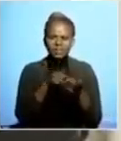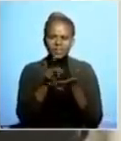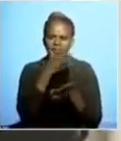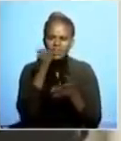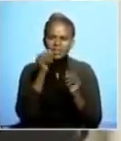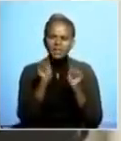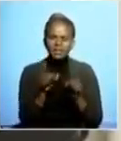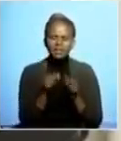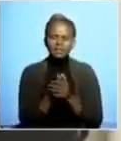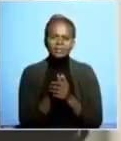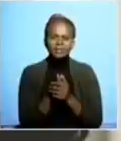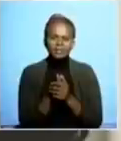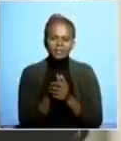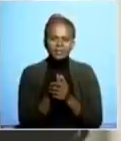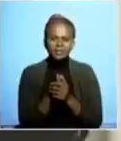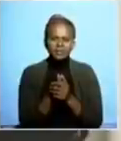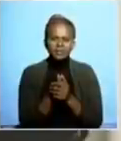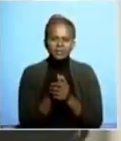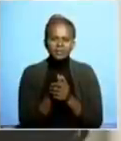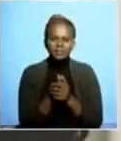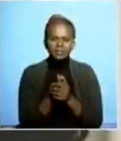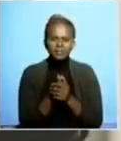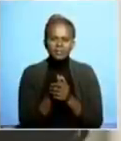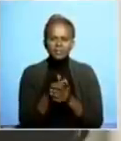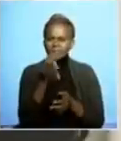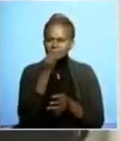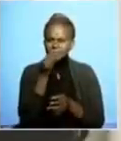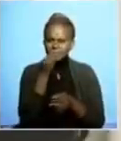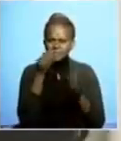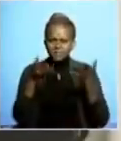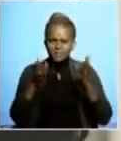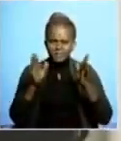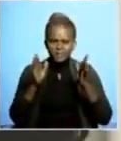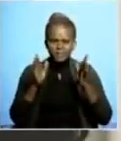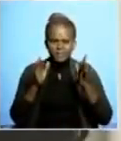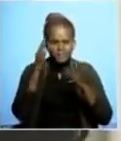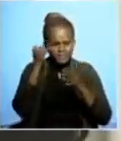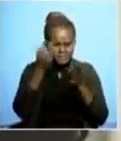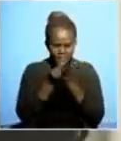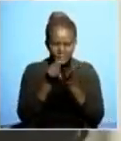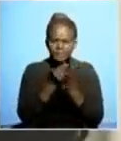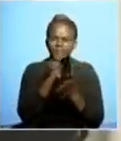Connect these two things. Meal allowances were withdrawn because the money was gone.